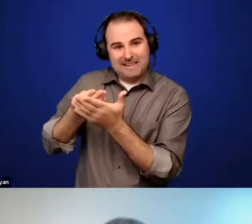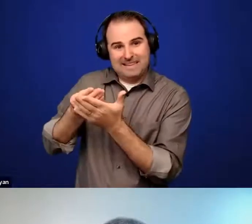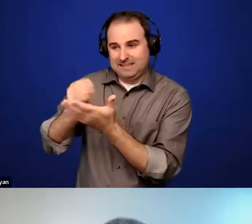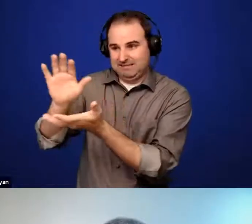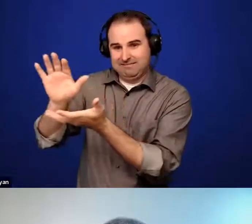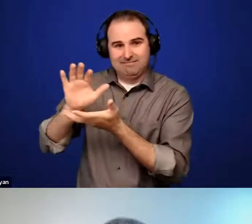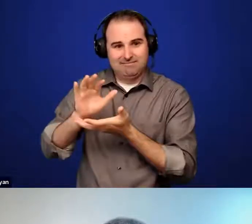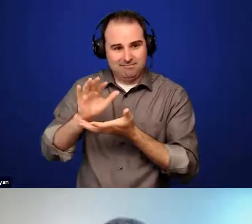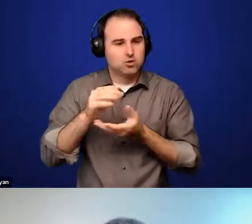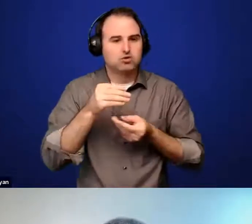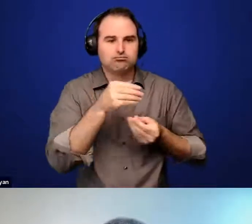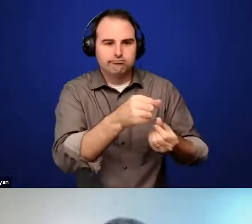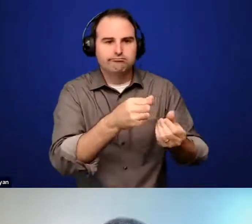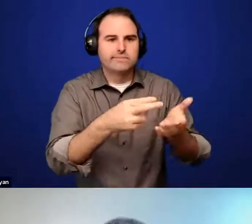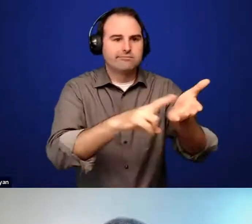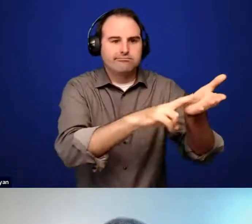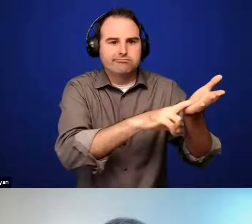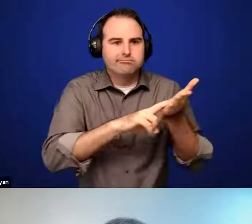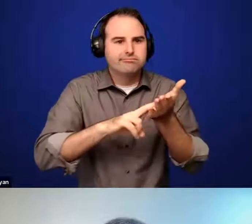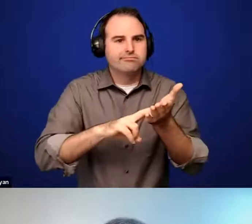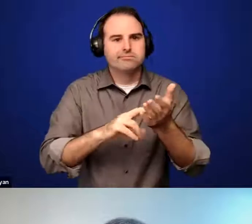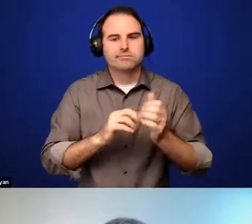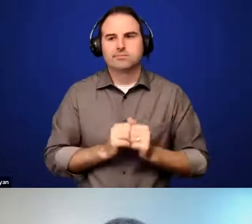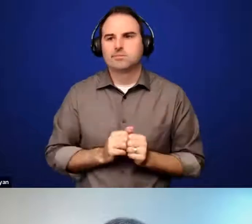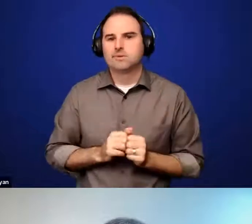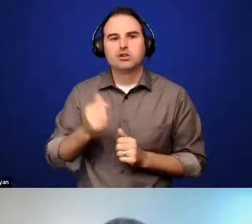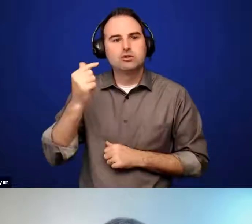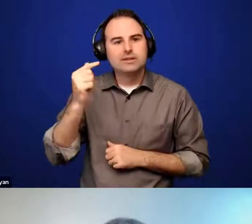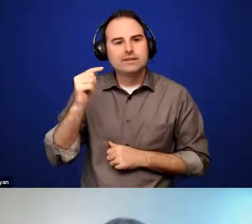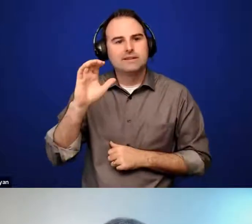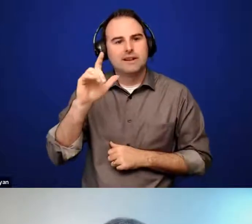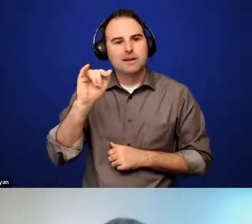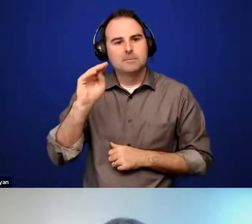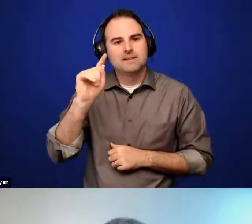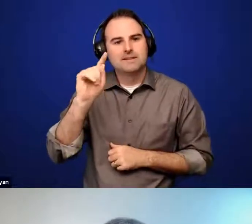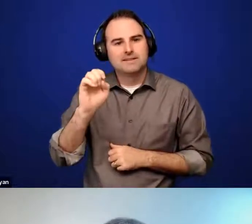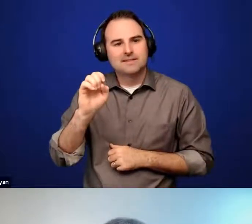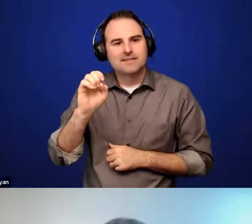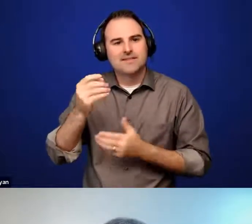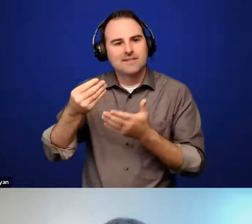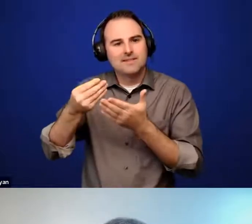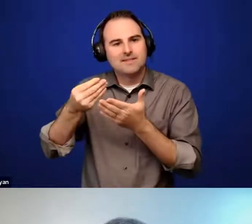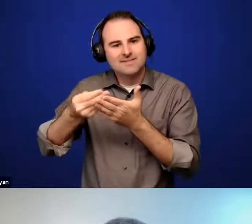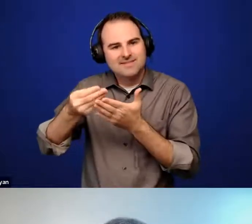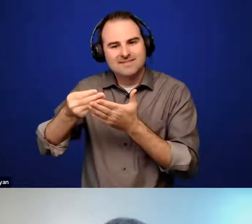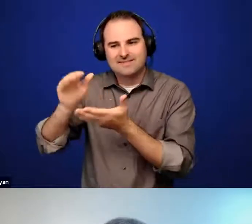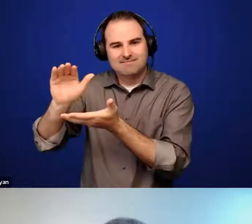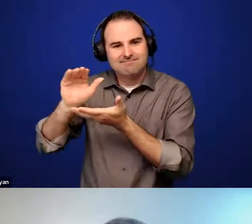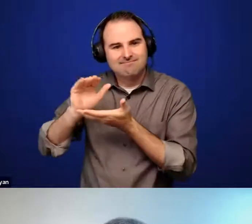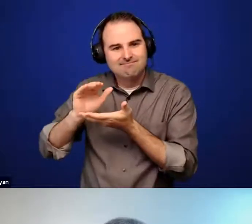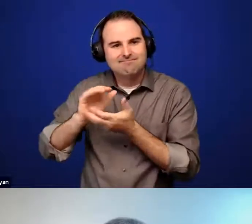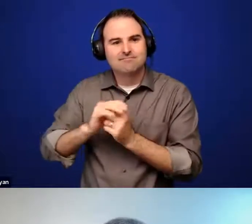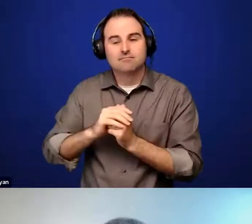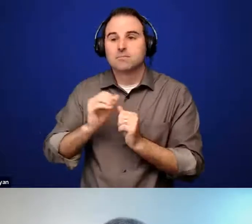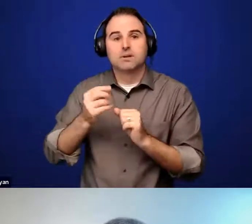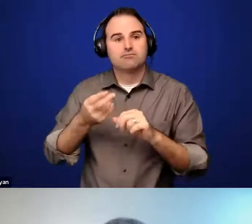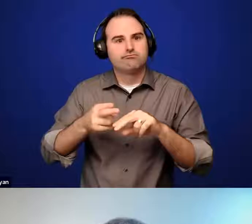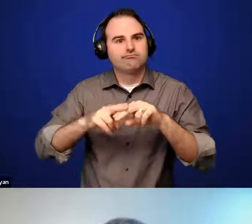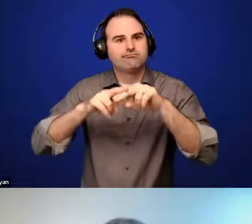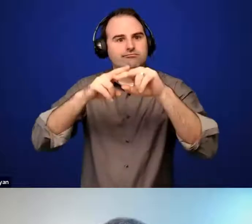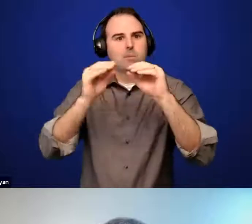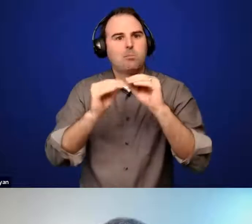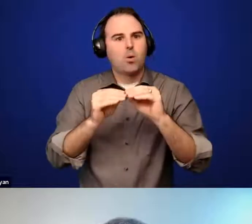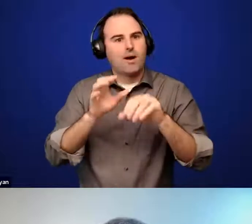with the Green Climate Fund and the Global Environment Facility to scale up good practices that